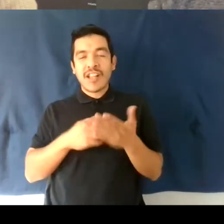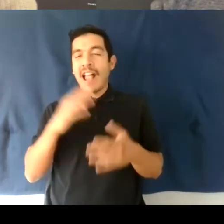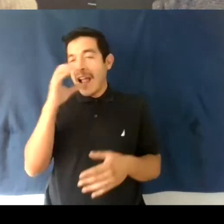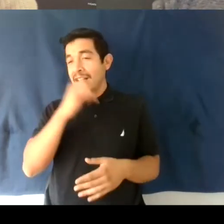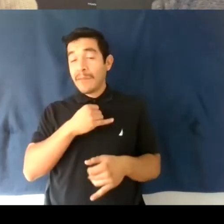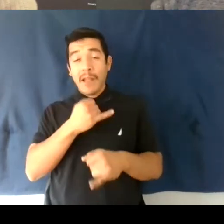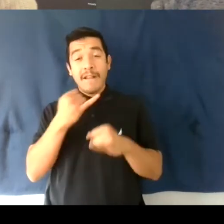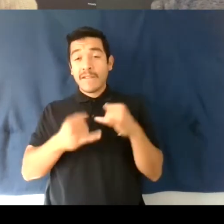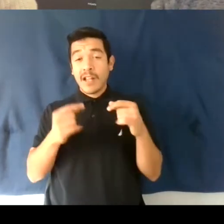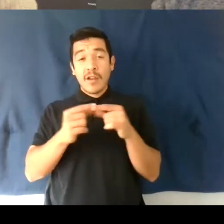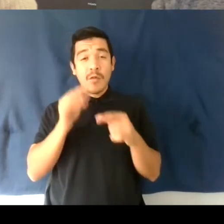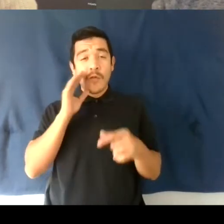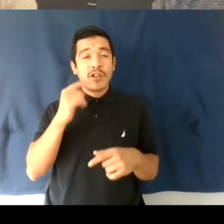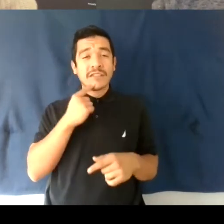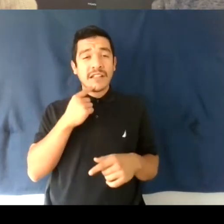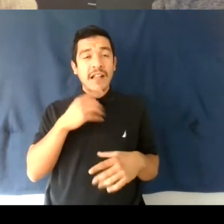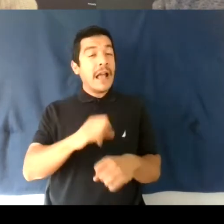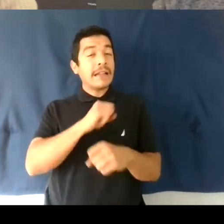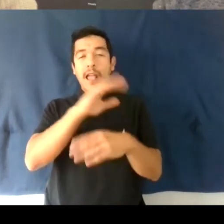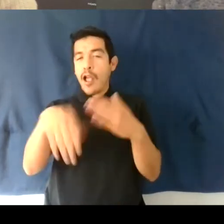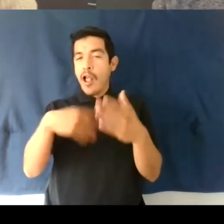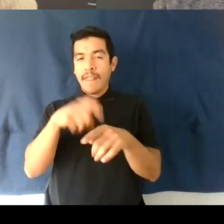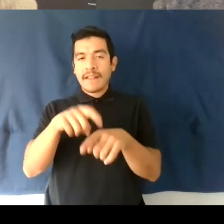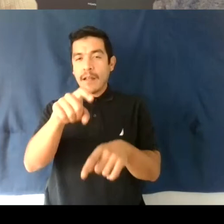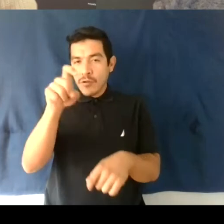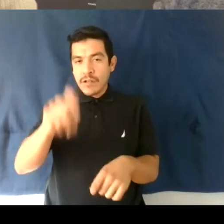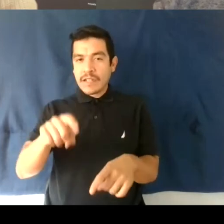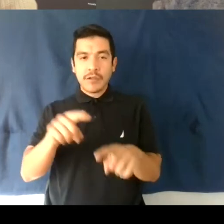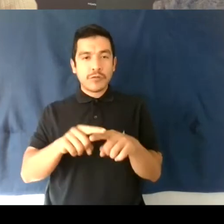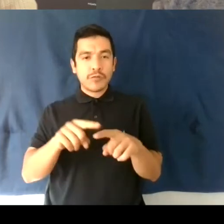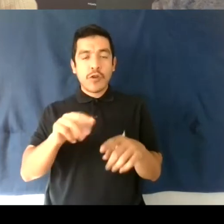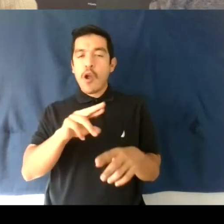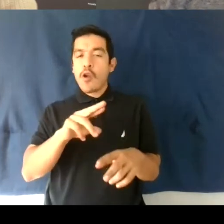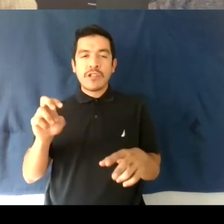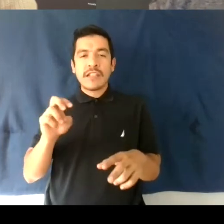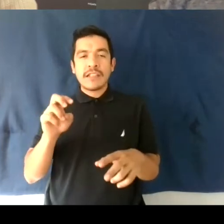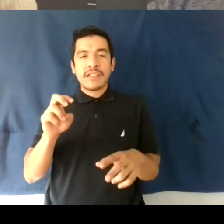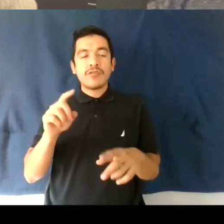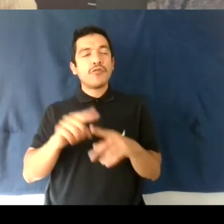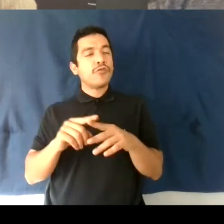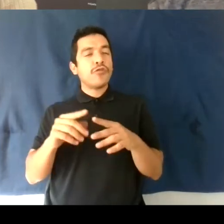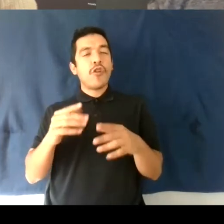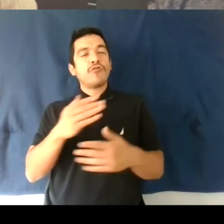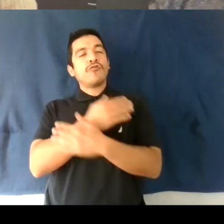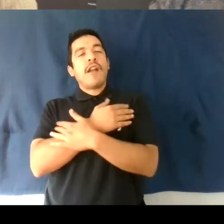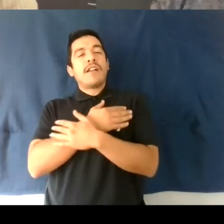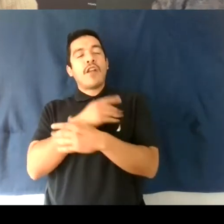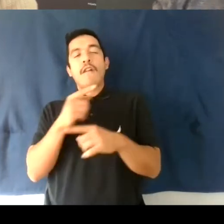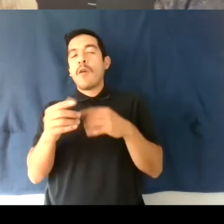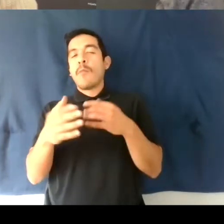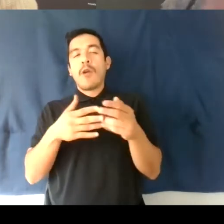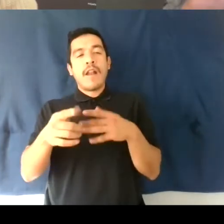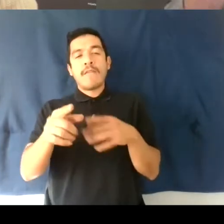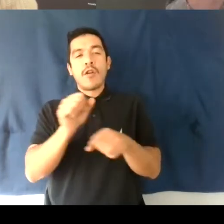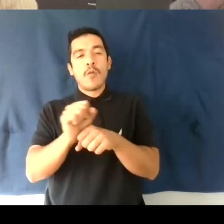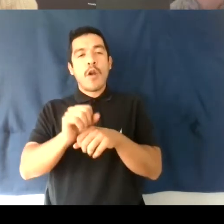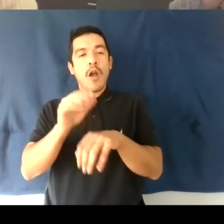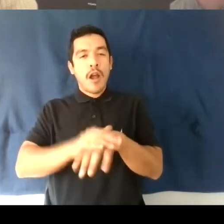be it's take all the time you need to recharge from whatever you're working on and